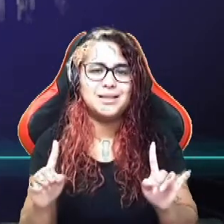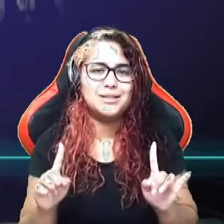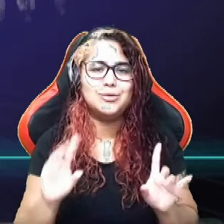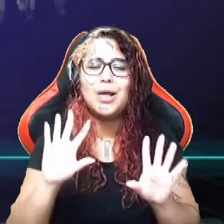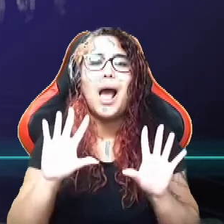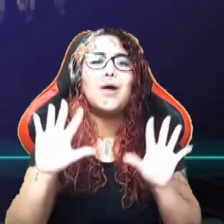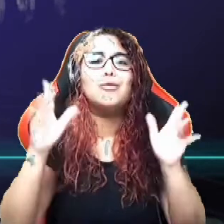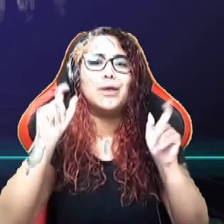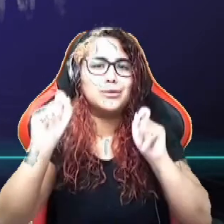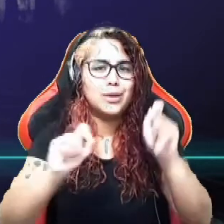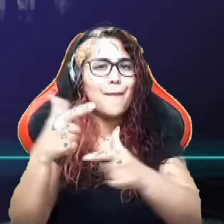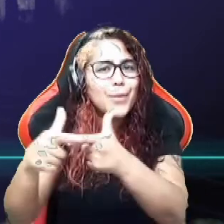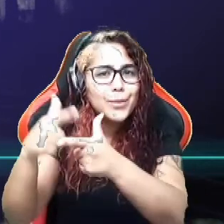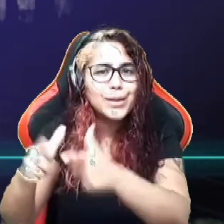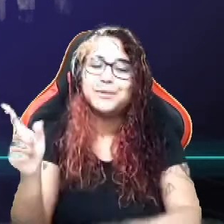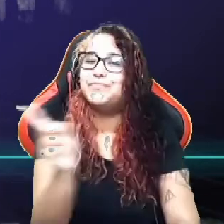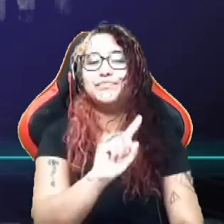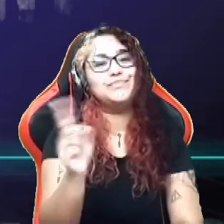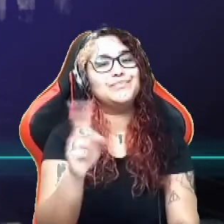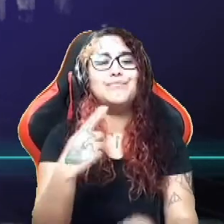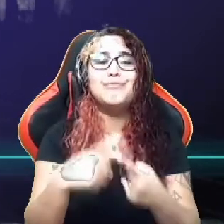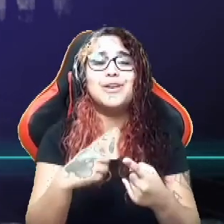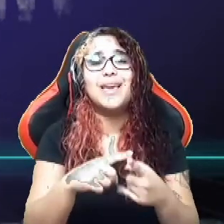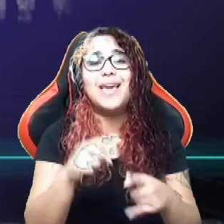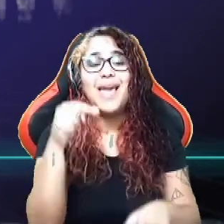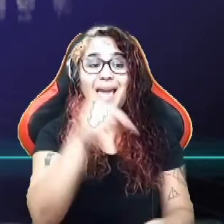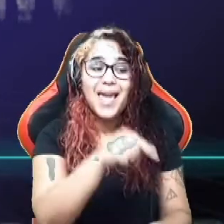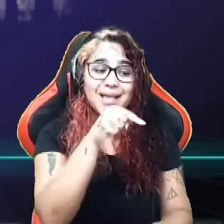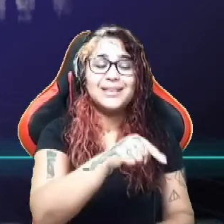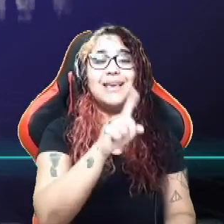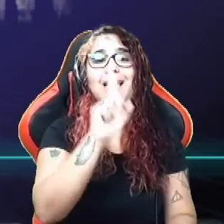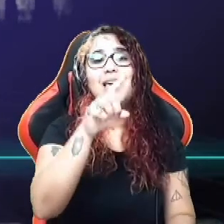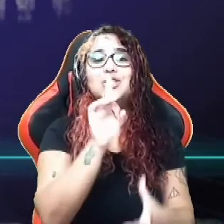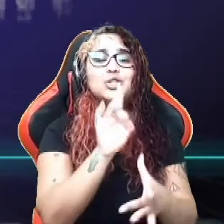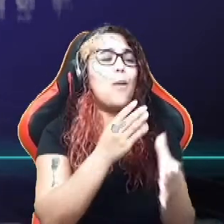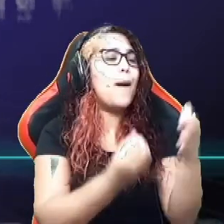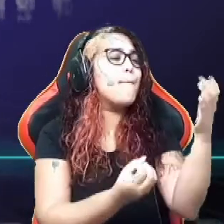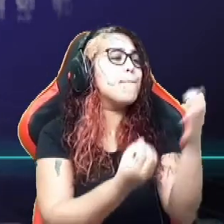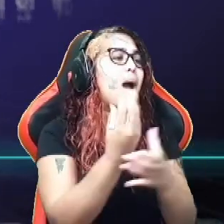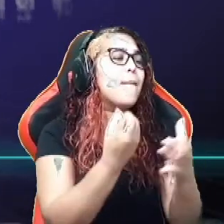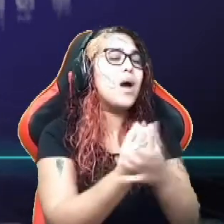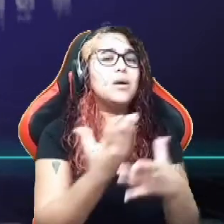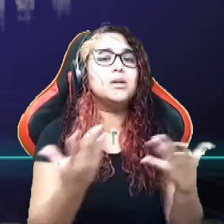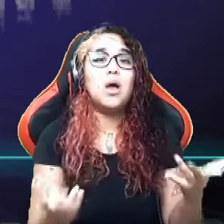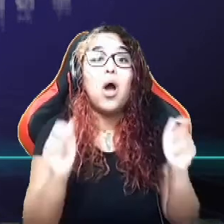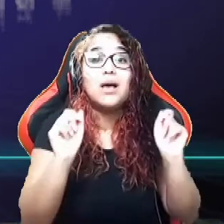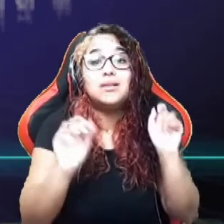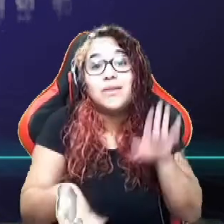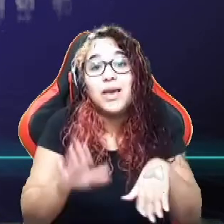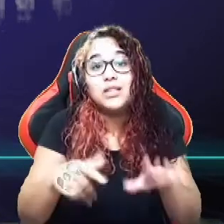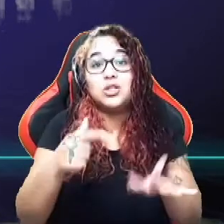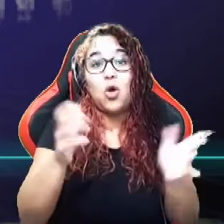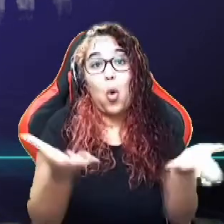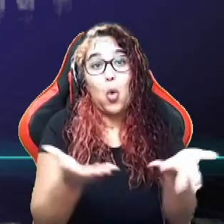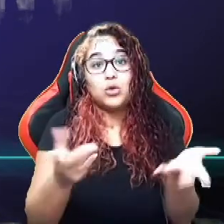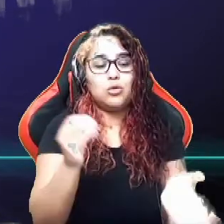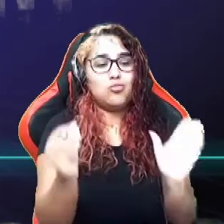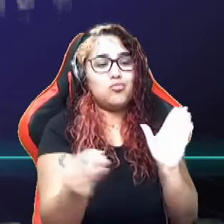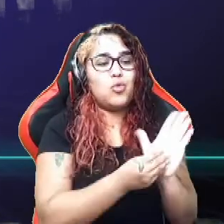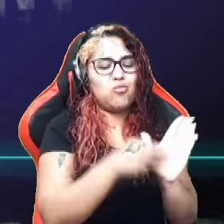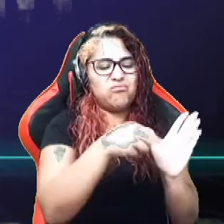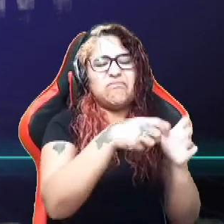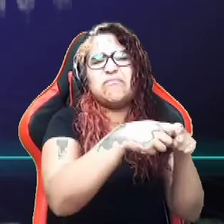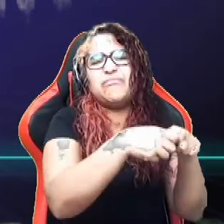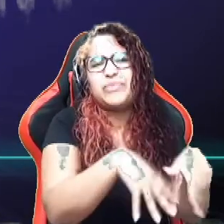I've never tested doing before. And that's okay because the delivery of one video is not going to affect the delivery of